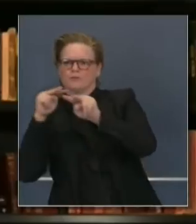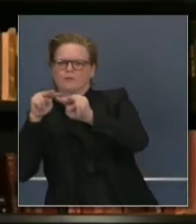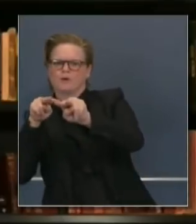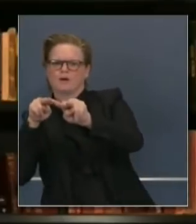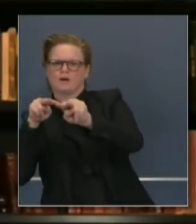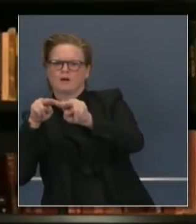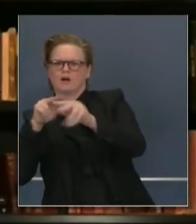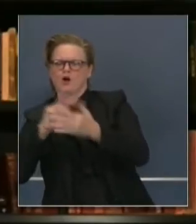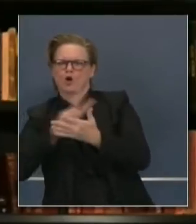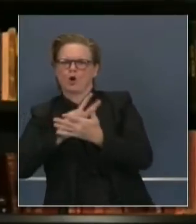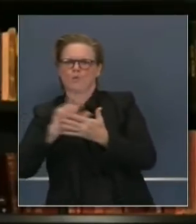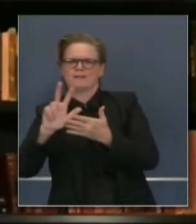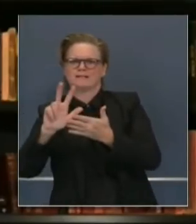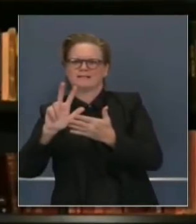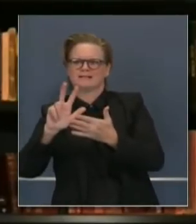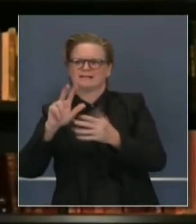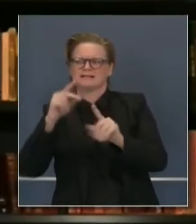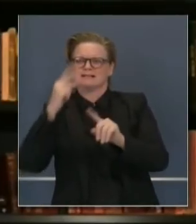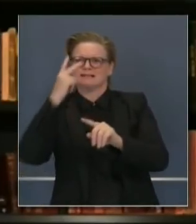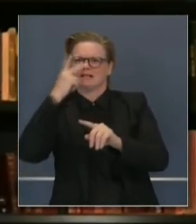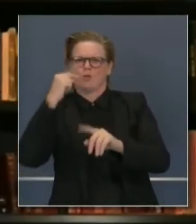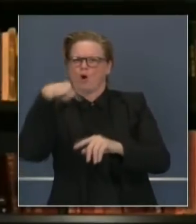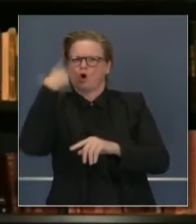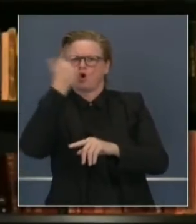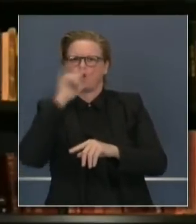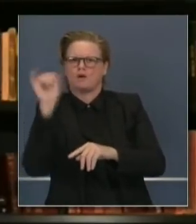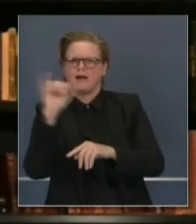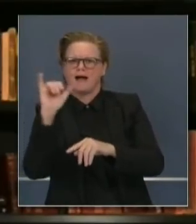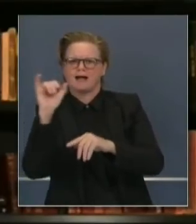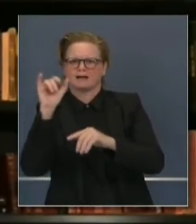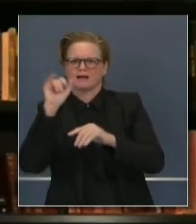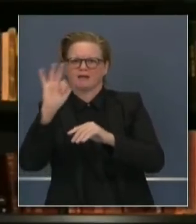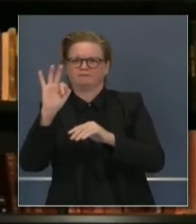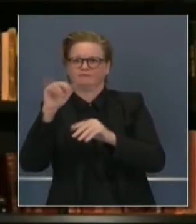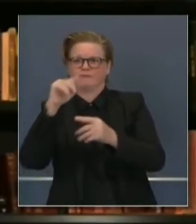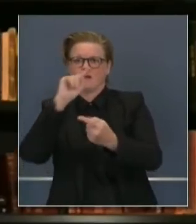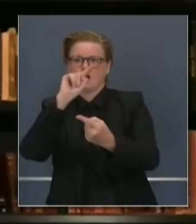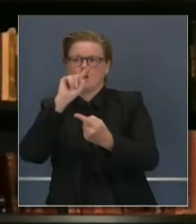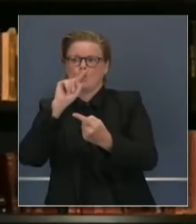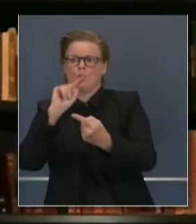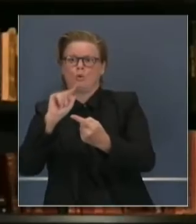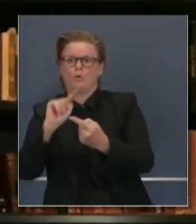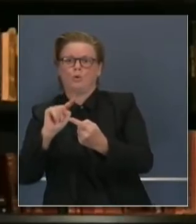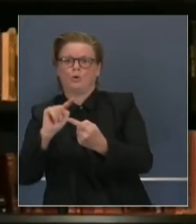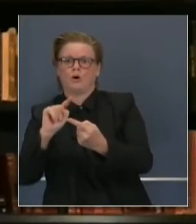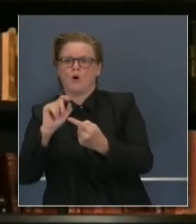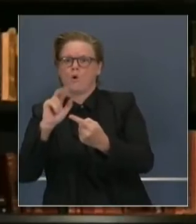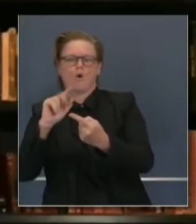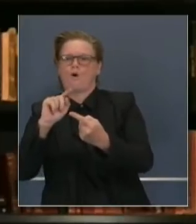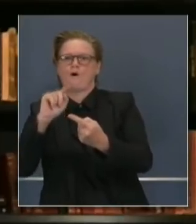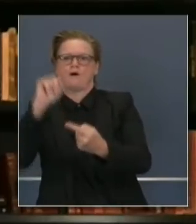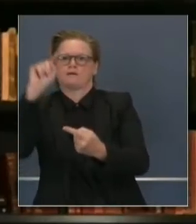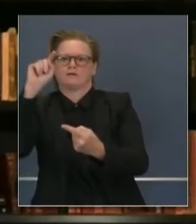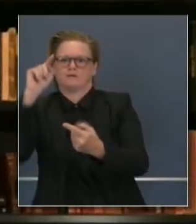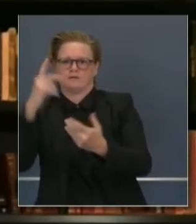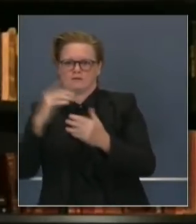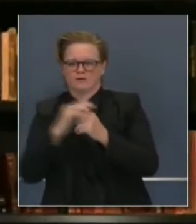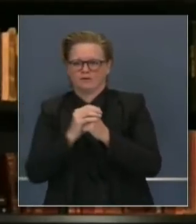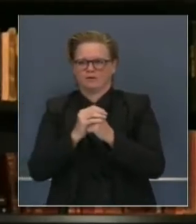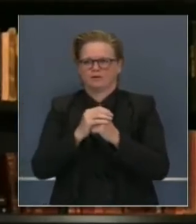are and what our expectations are. And Dr. Galley, now we'll turn it over to him to talk about how one gets